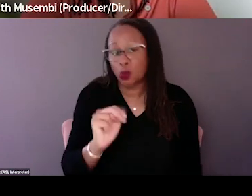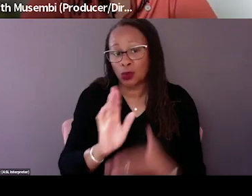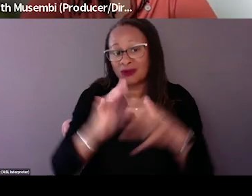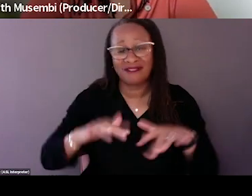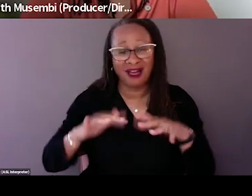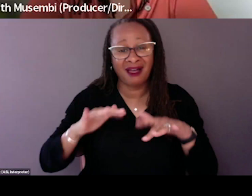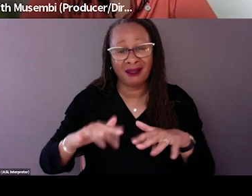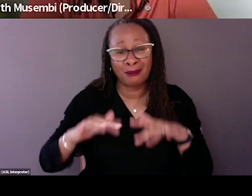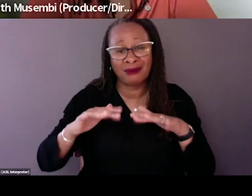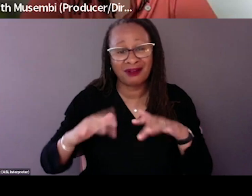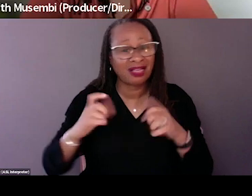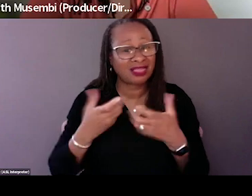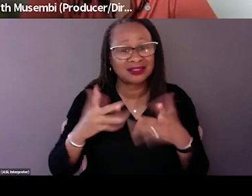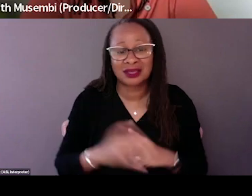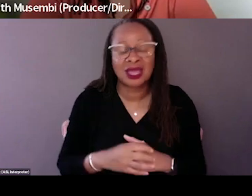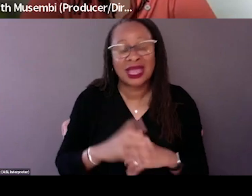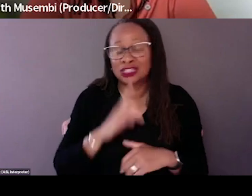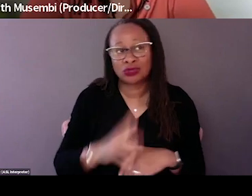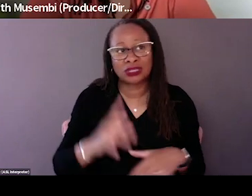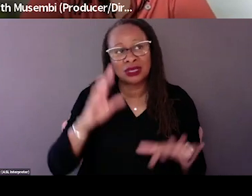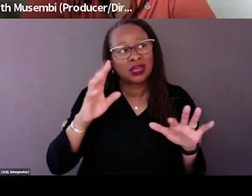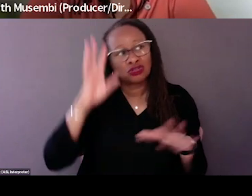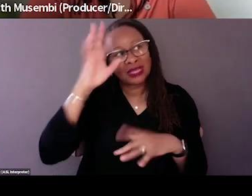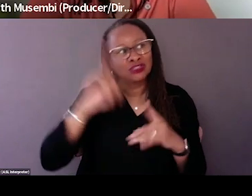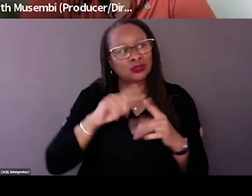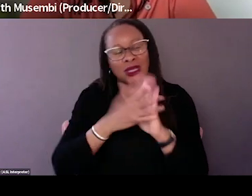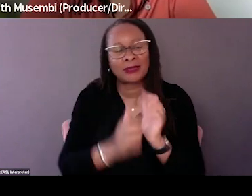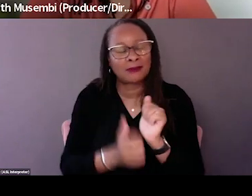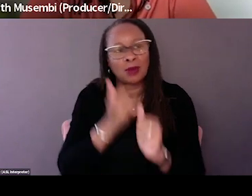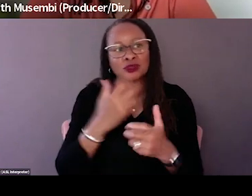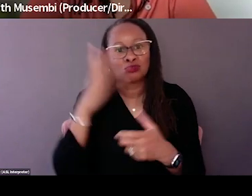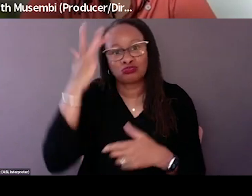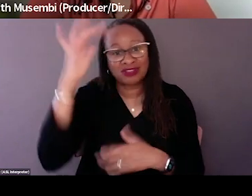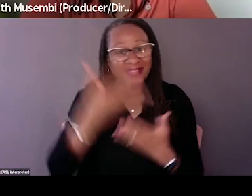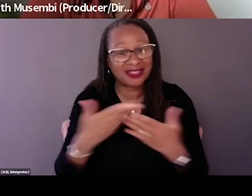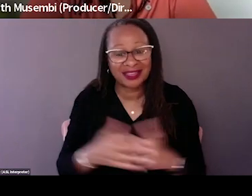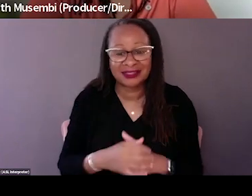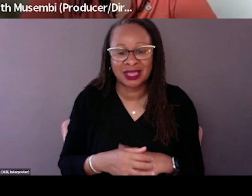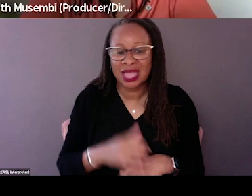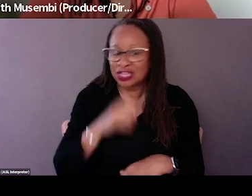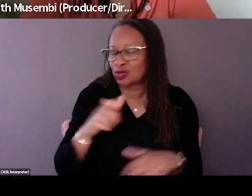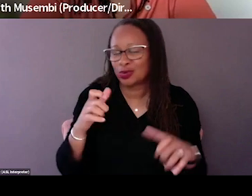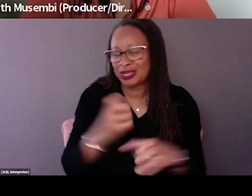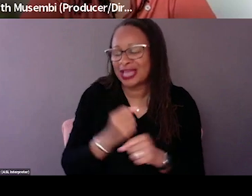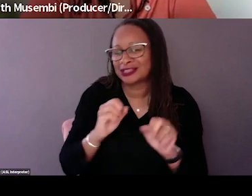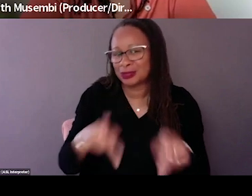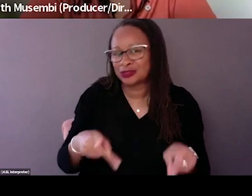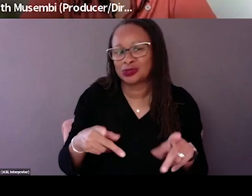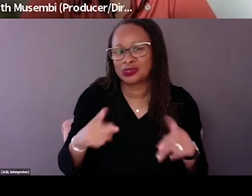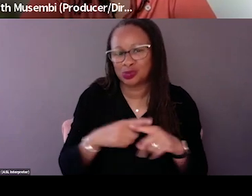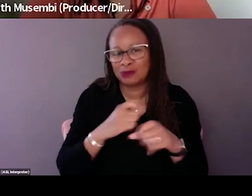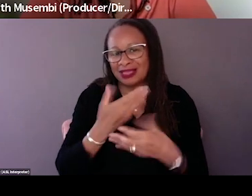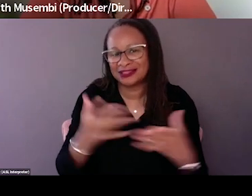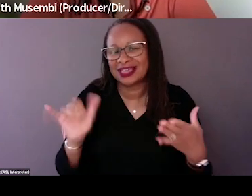creatively the most freeing thing I think I've ever done. You know, you don't get to make shows like this in this space very often. And